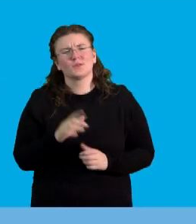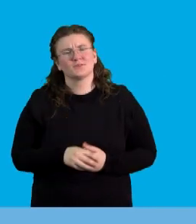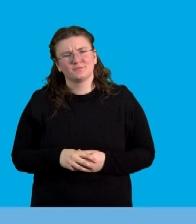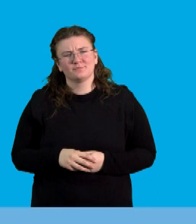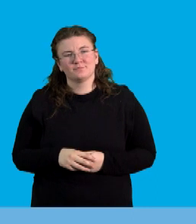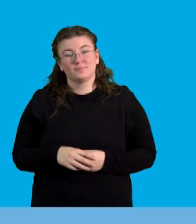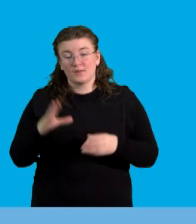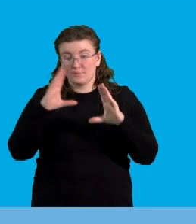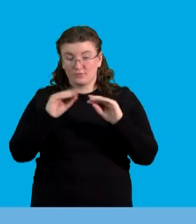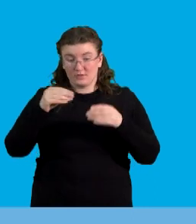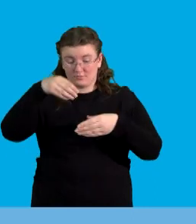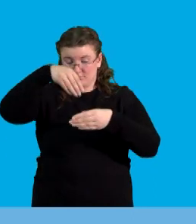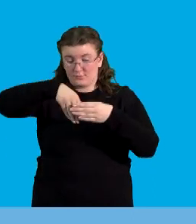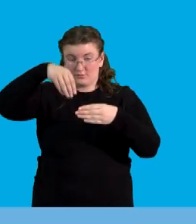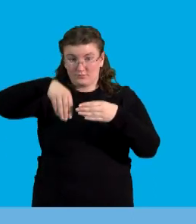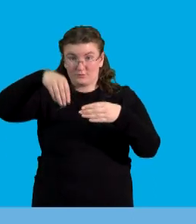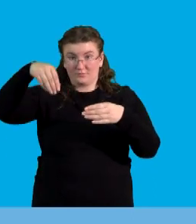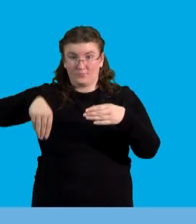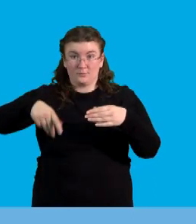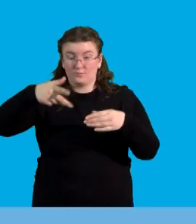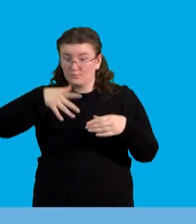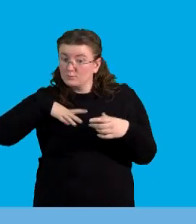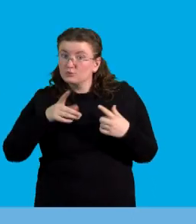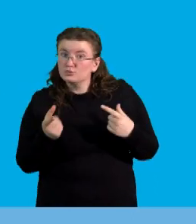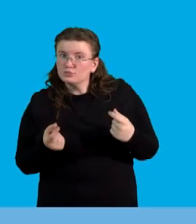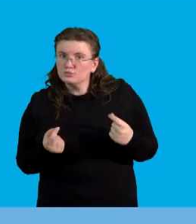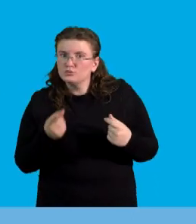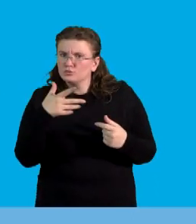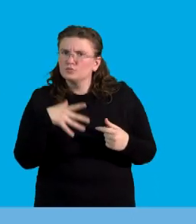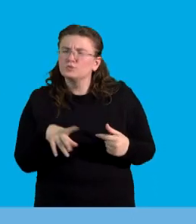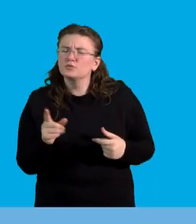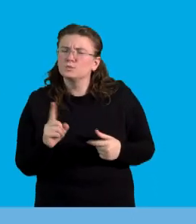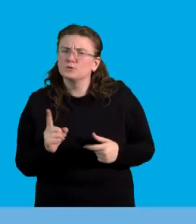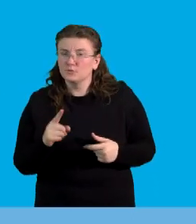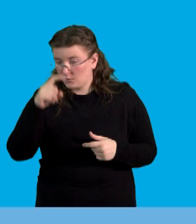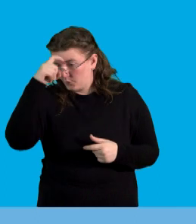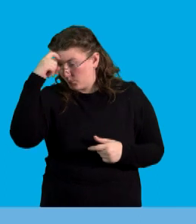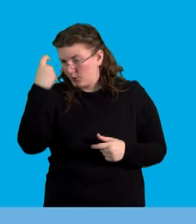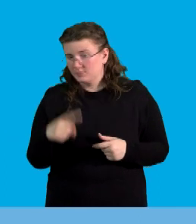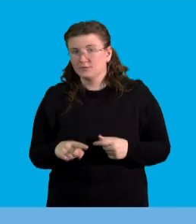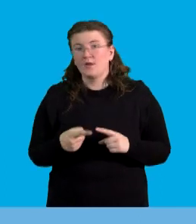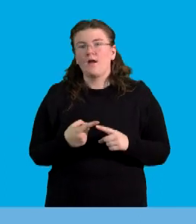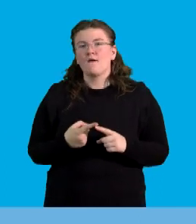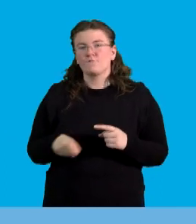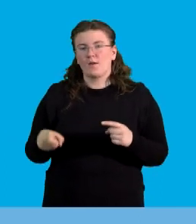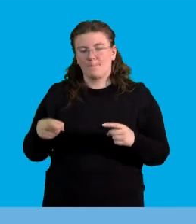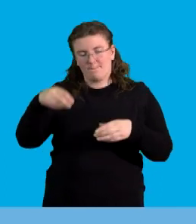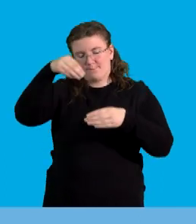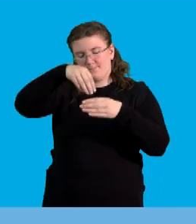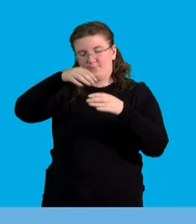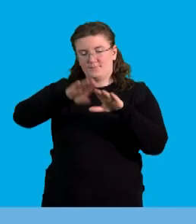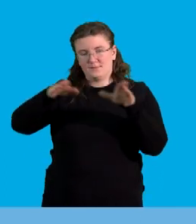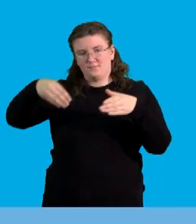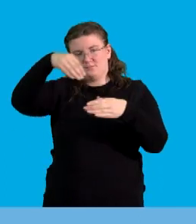a toaster, whenever you want to toast your bread, what you want is heat that is going to be generated from